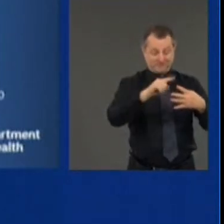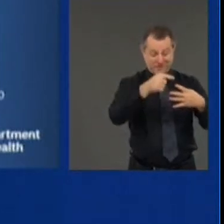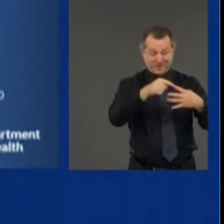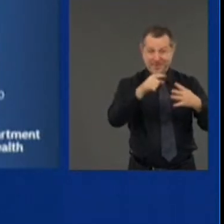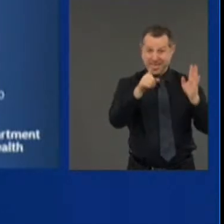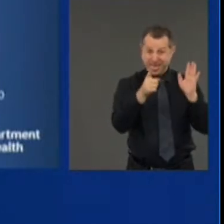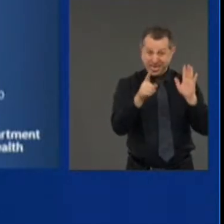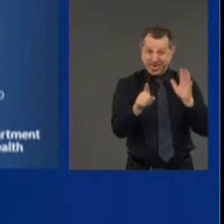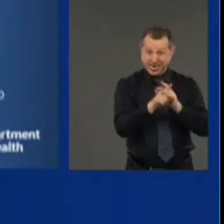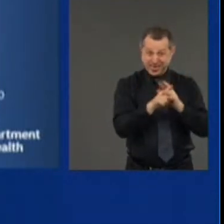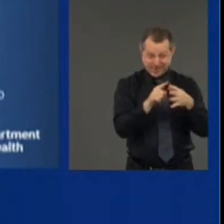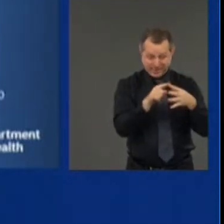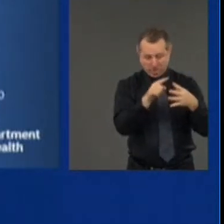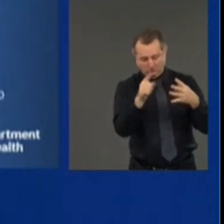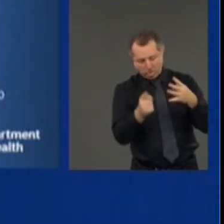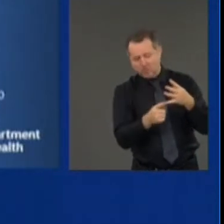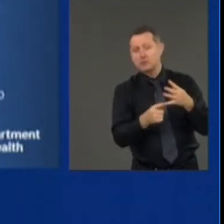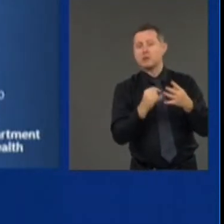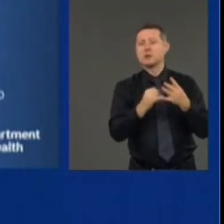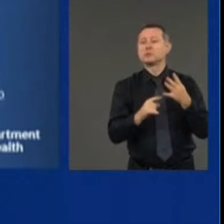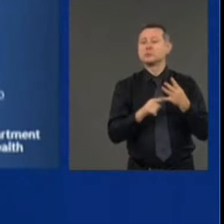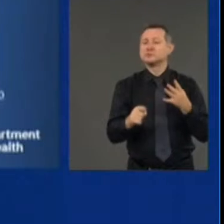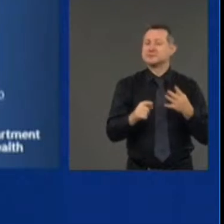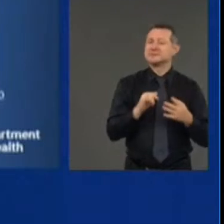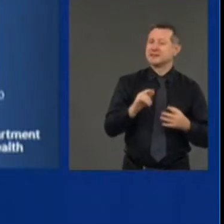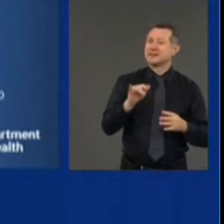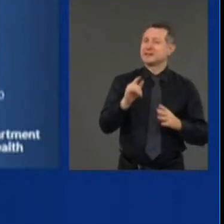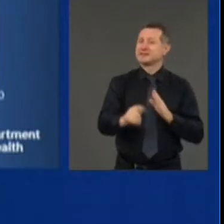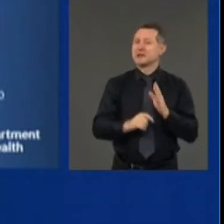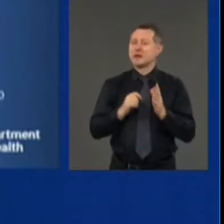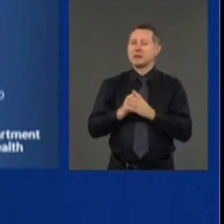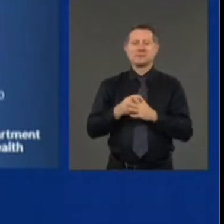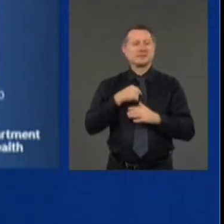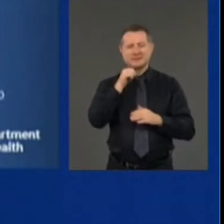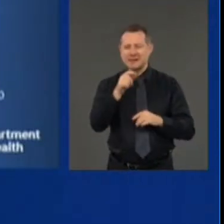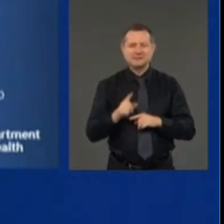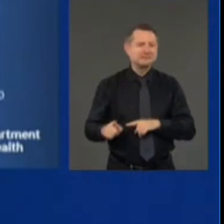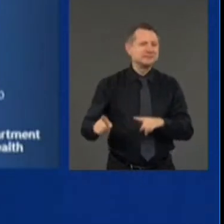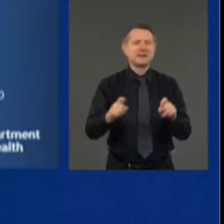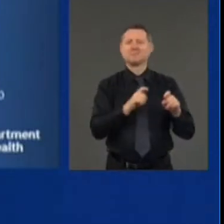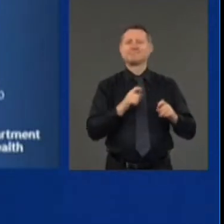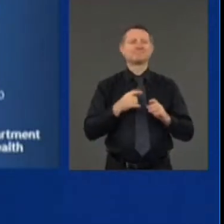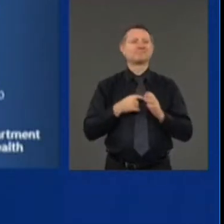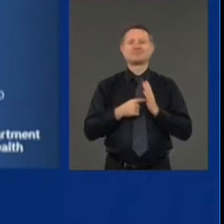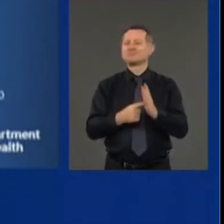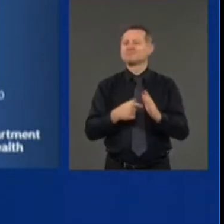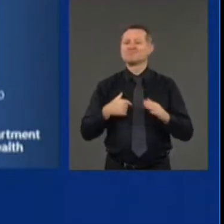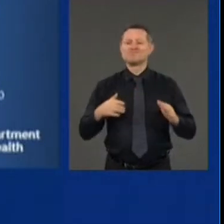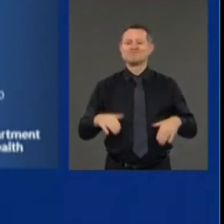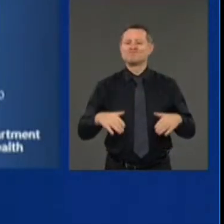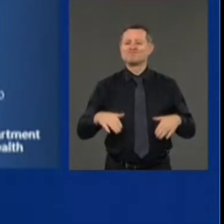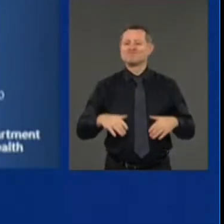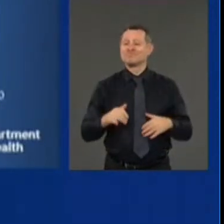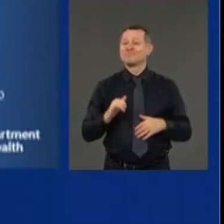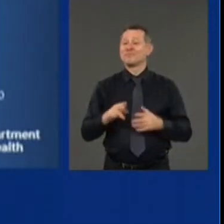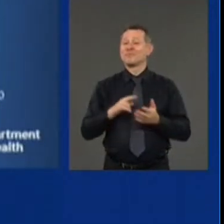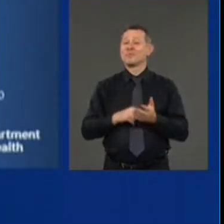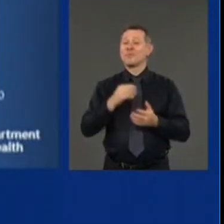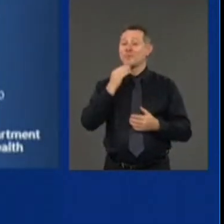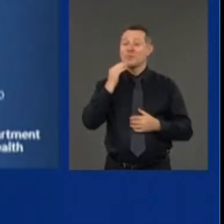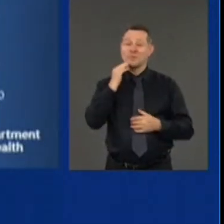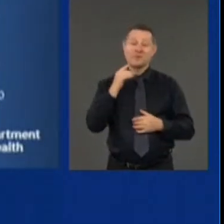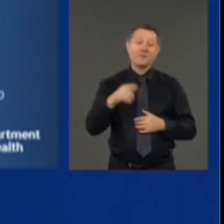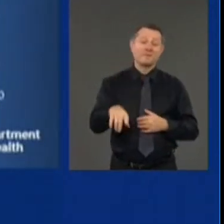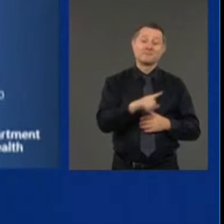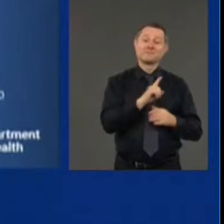CDC. Back then, we were not even screening for symptoms yet. For the largest number of nursing homes, the first instance of